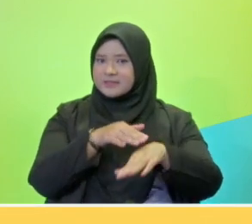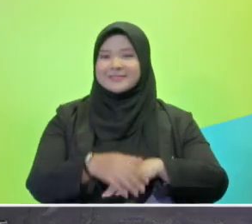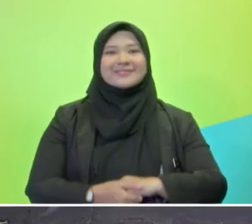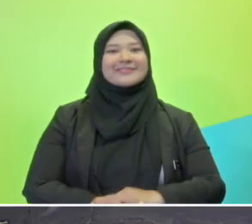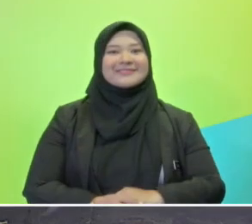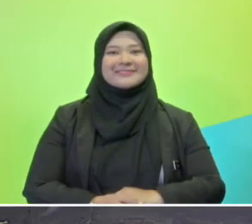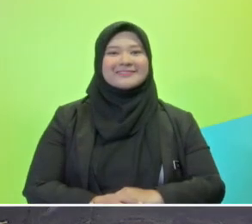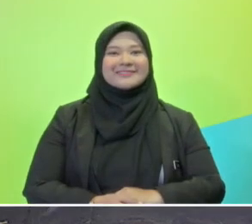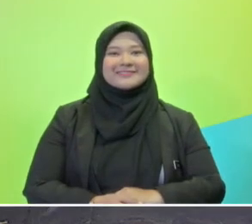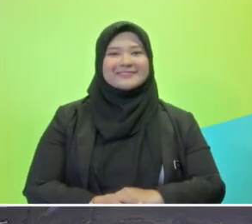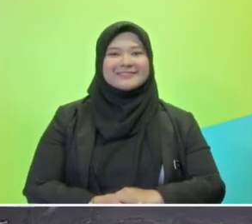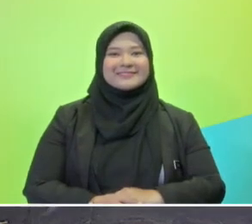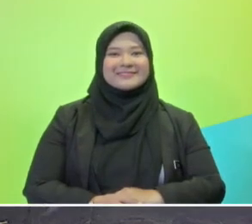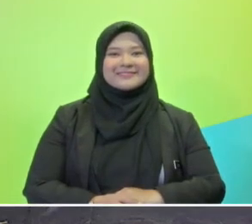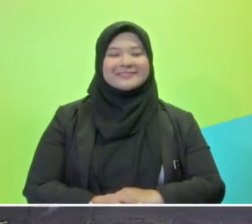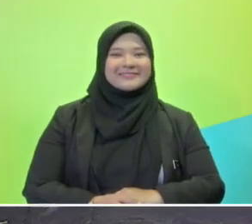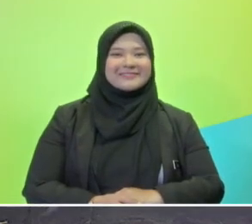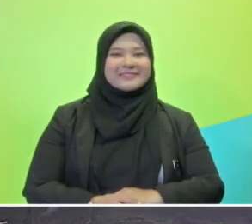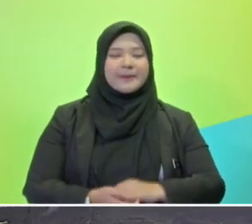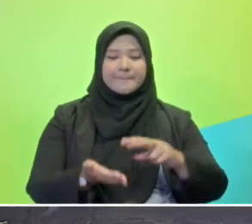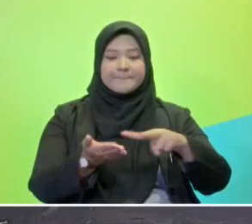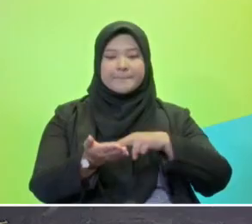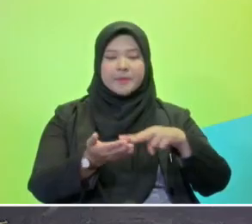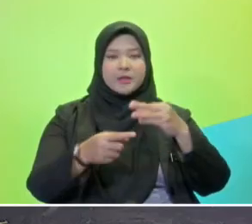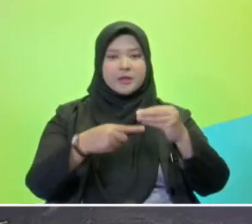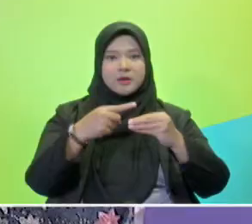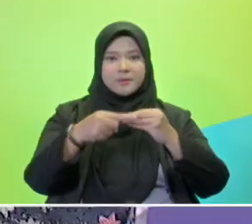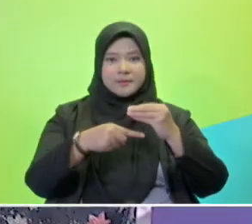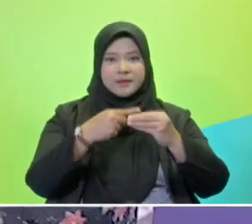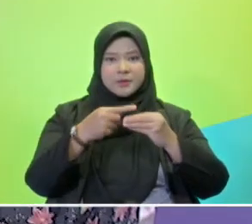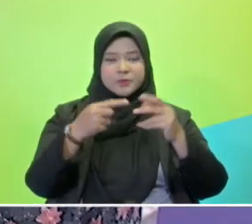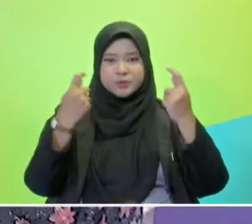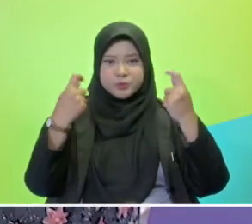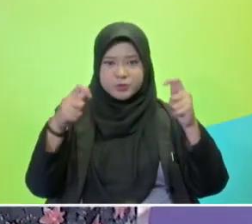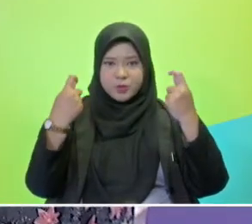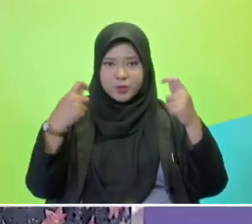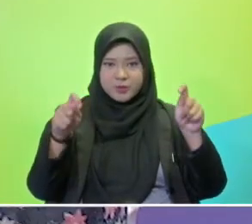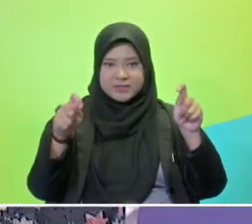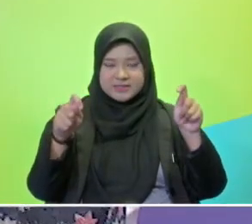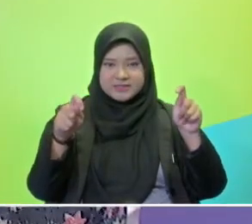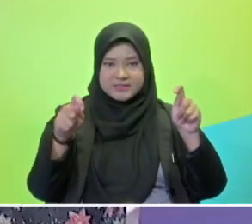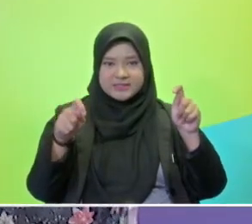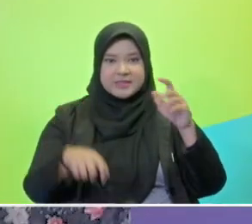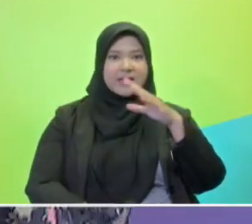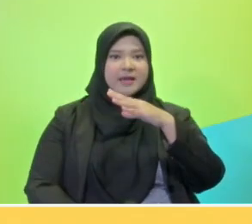was fast. Yes. So, we're okay. going to ask our kids to identify